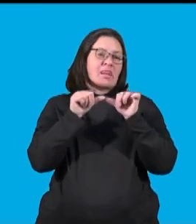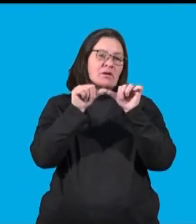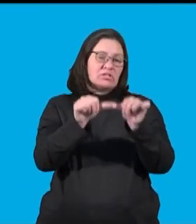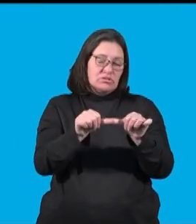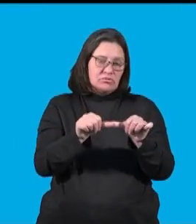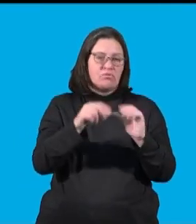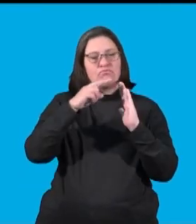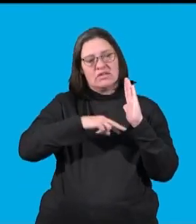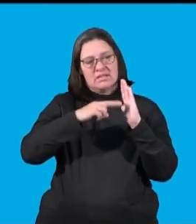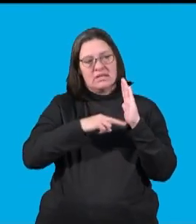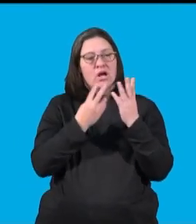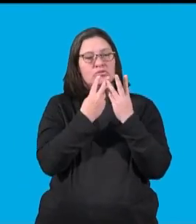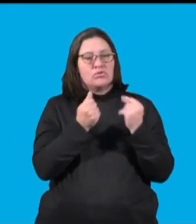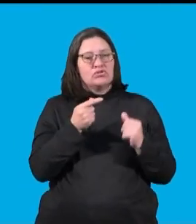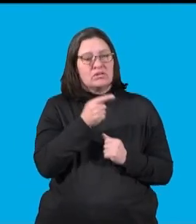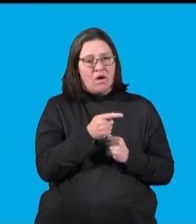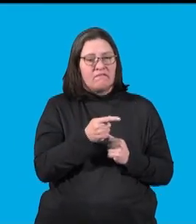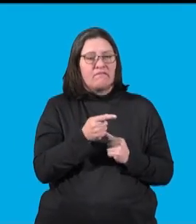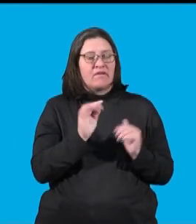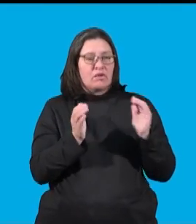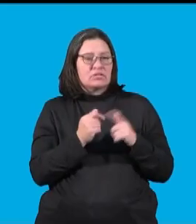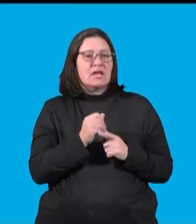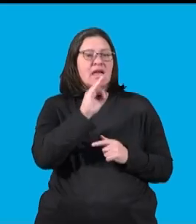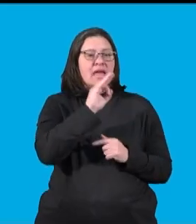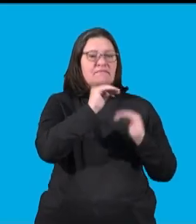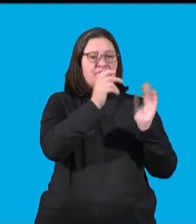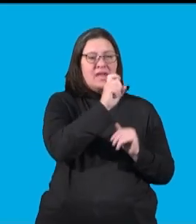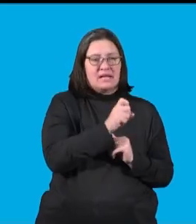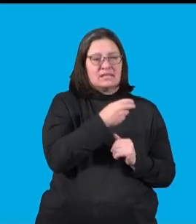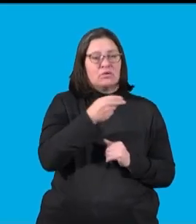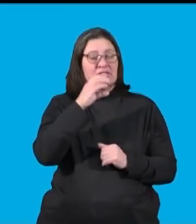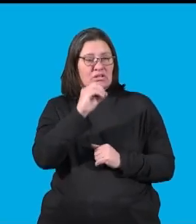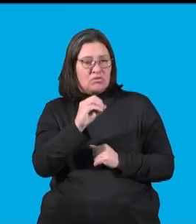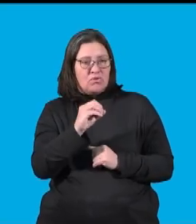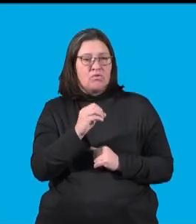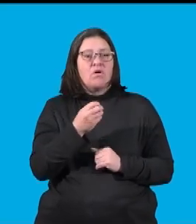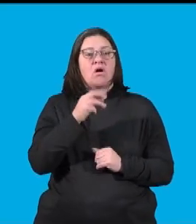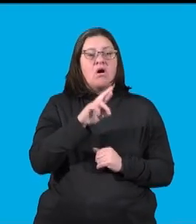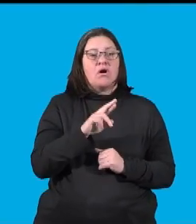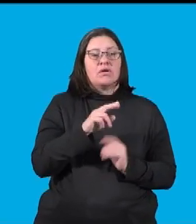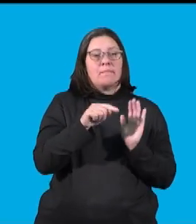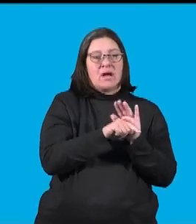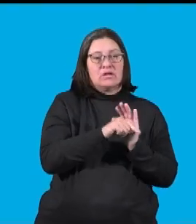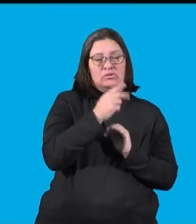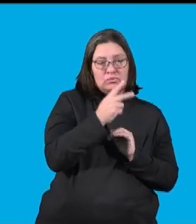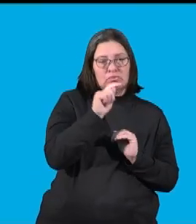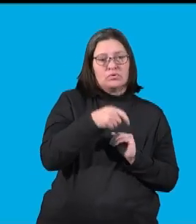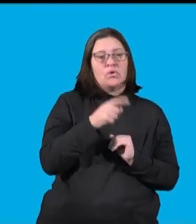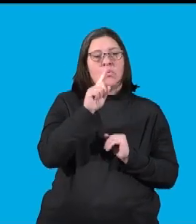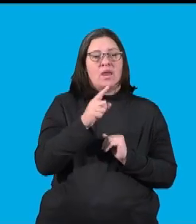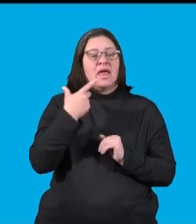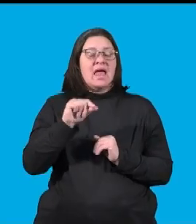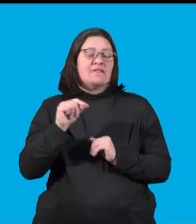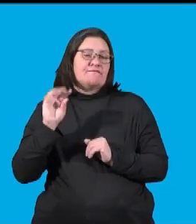come. So let's continue reading though. The solutions of the equation f of x equals to 0. F of x is equal to 0 is